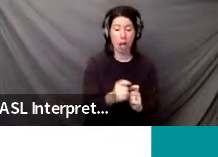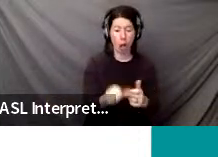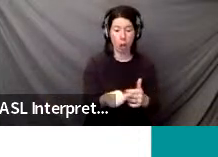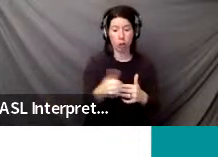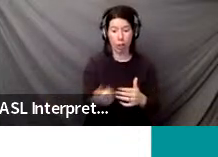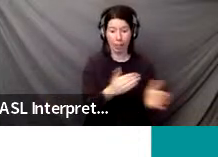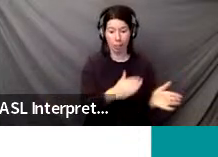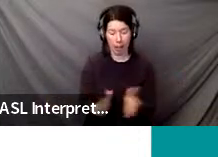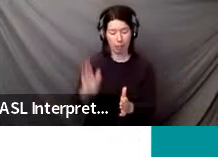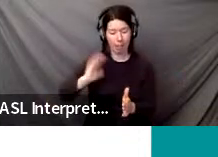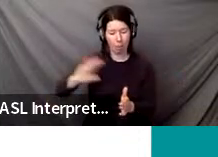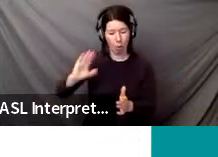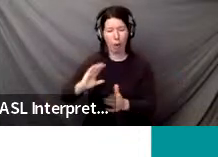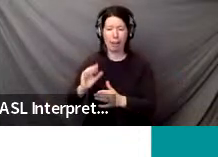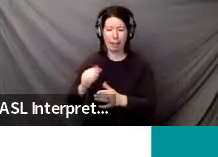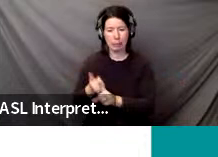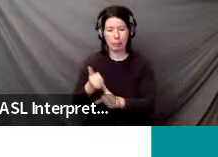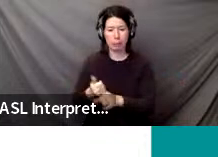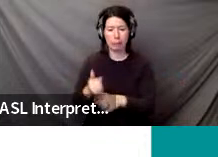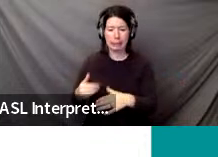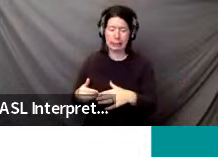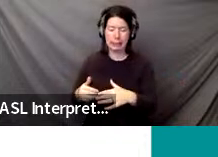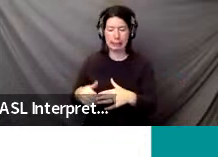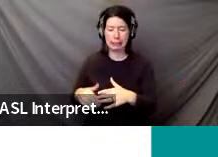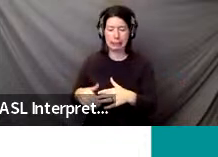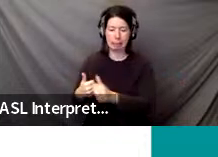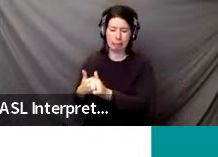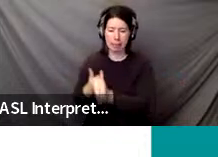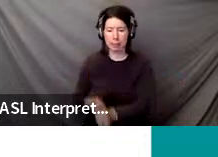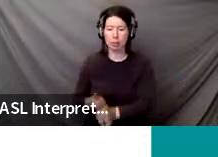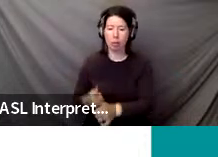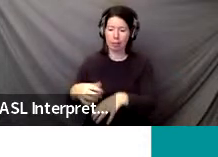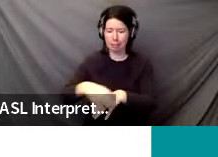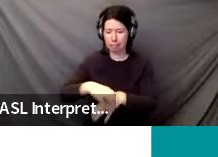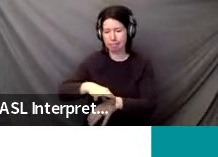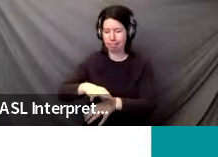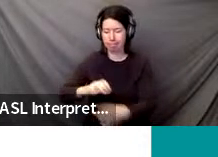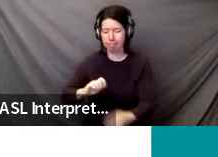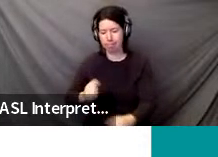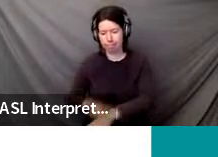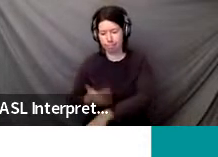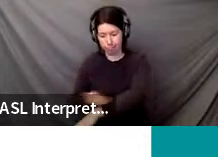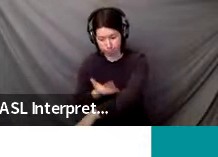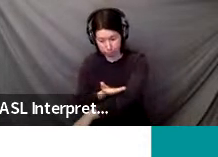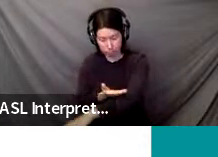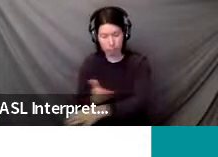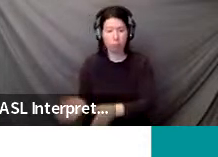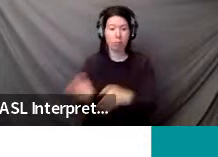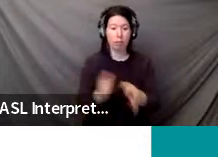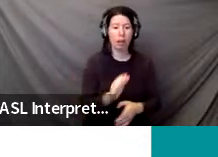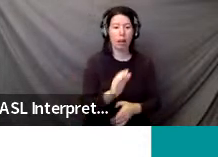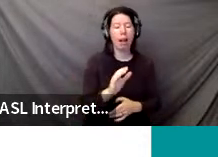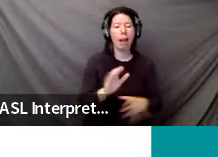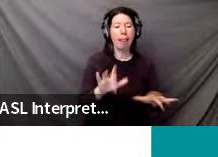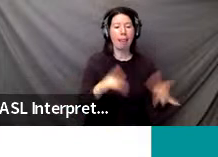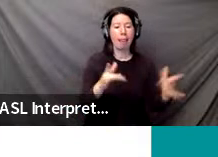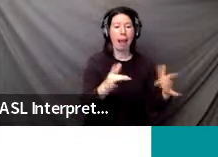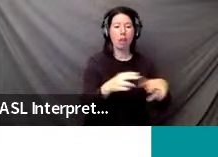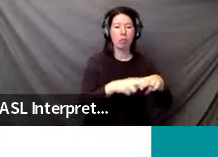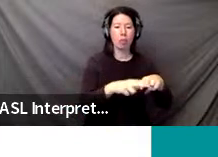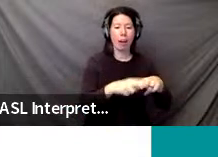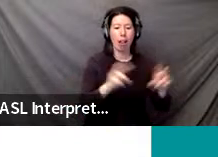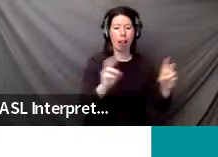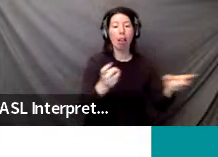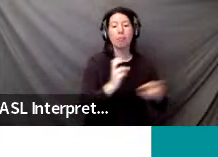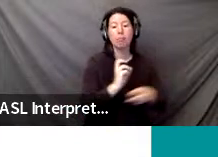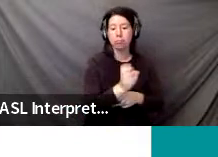a seismic retrofit. Light rail is still the mode of transit that's being chosen